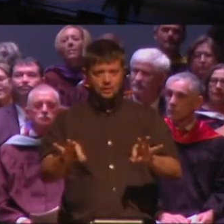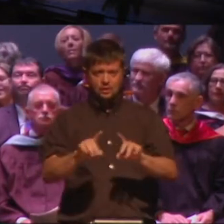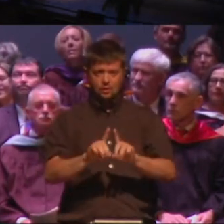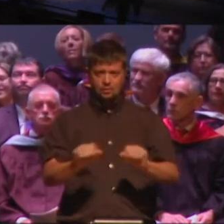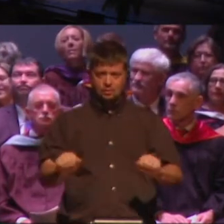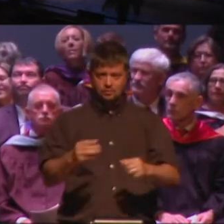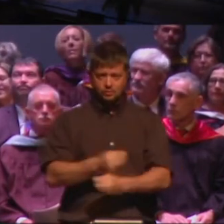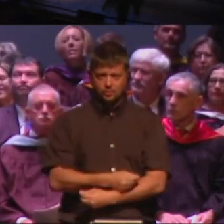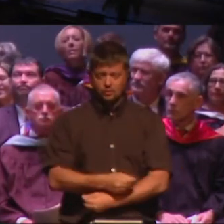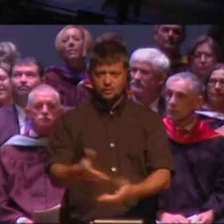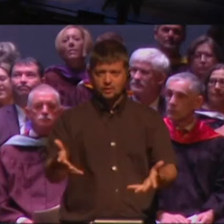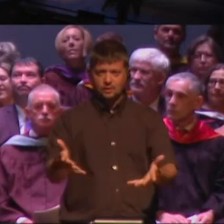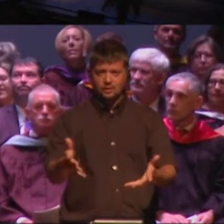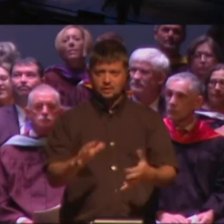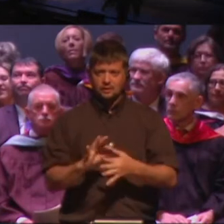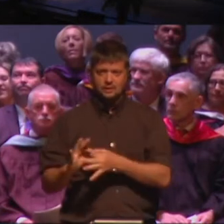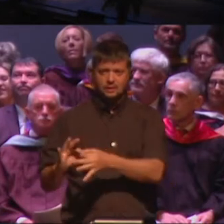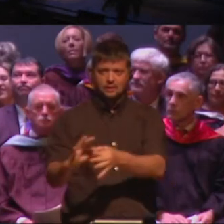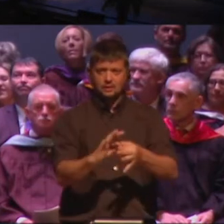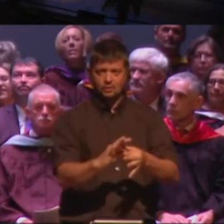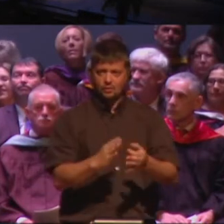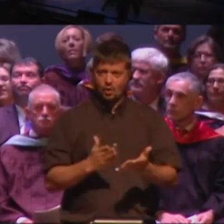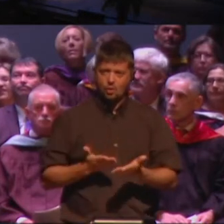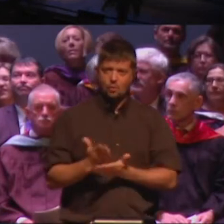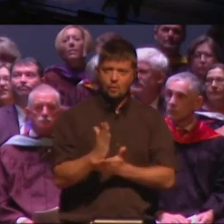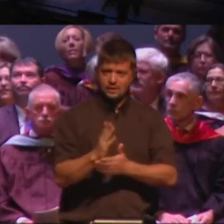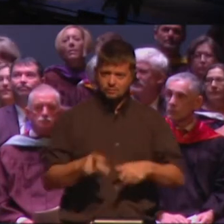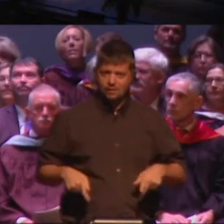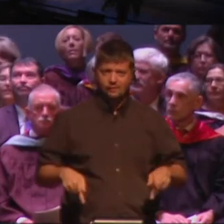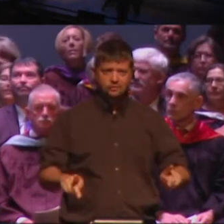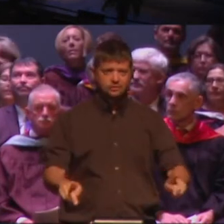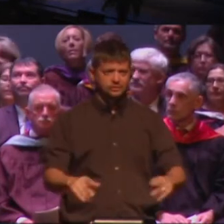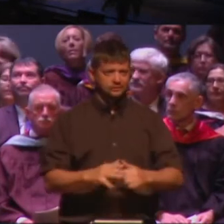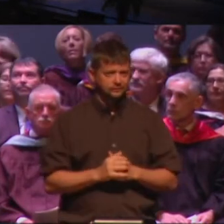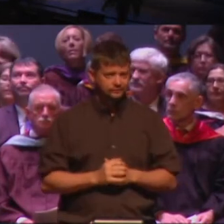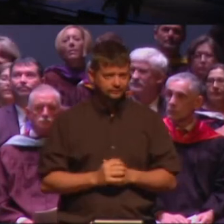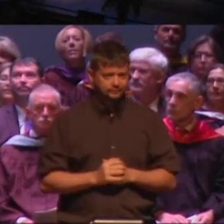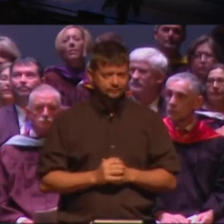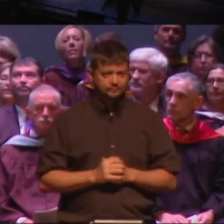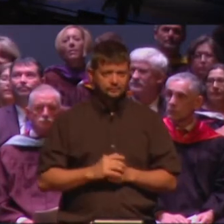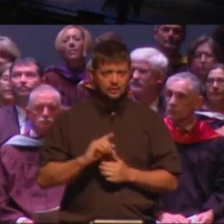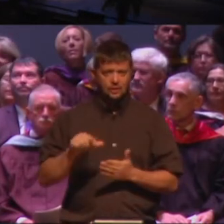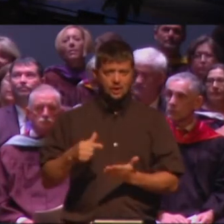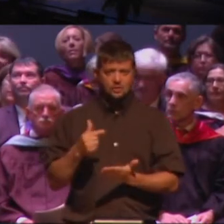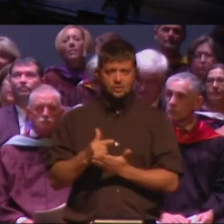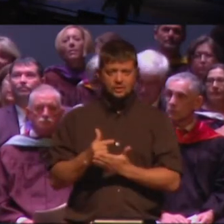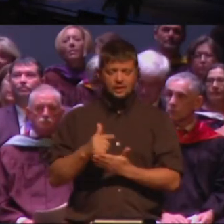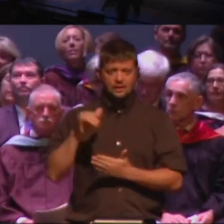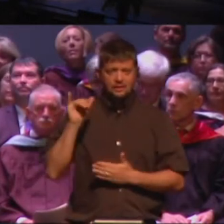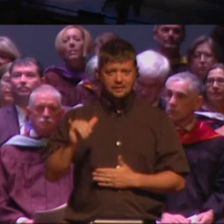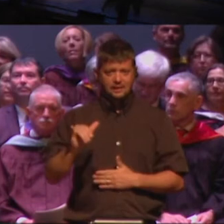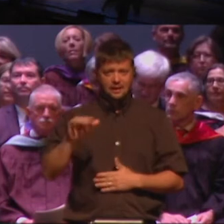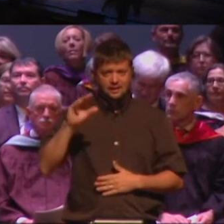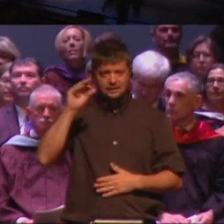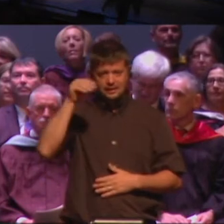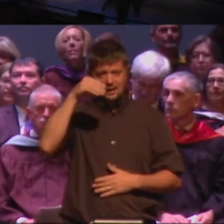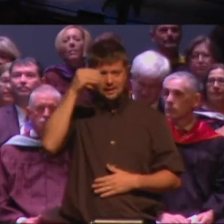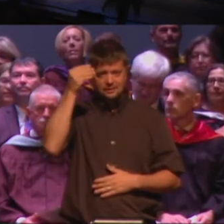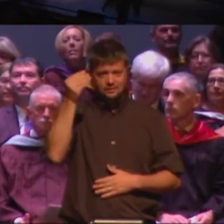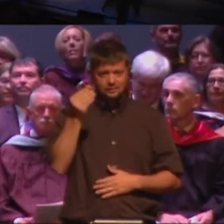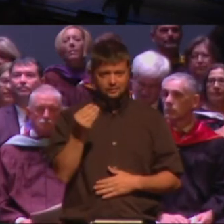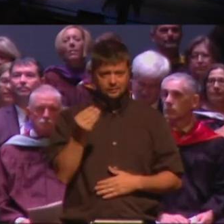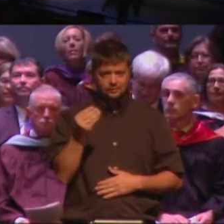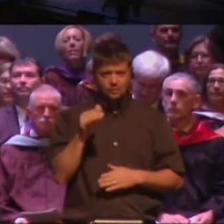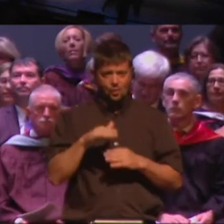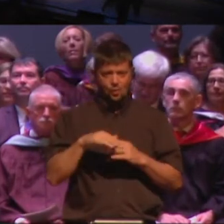to you together with all rights and privileges. Graduates, the tassel on your mortarboard is currently